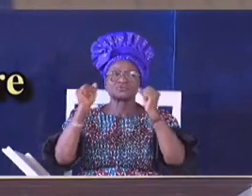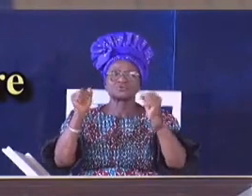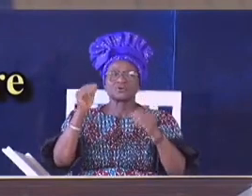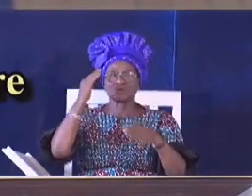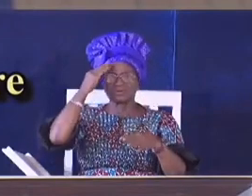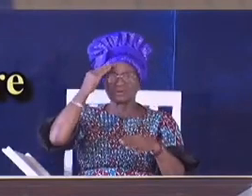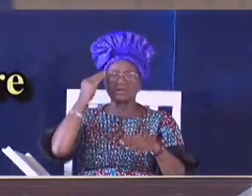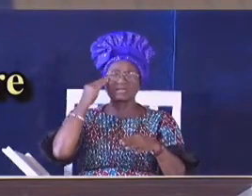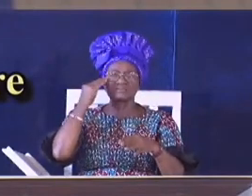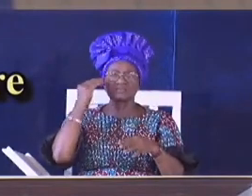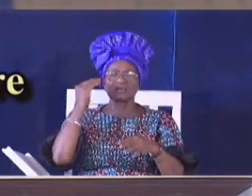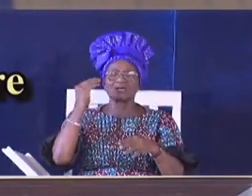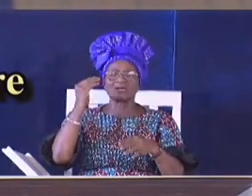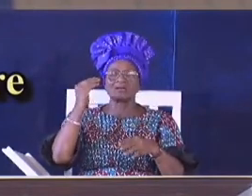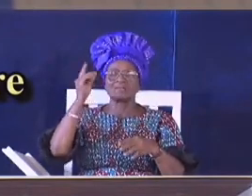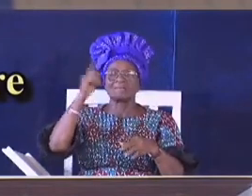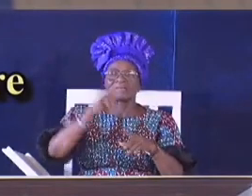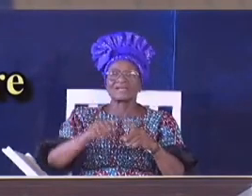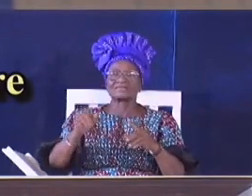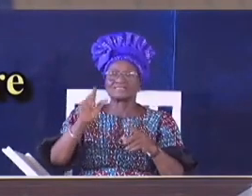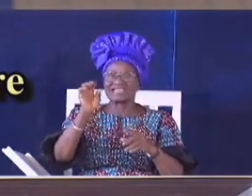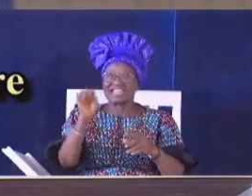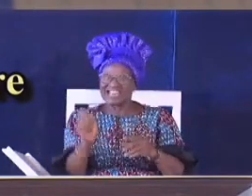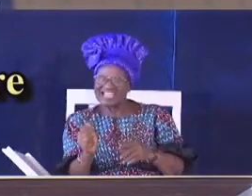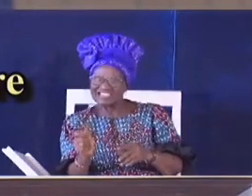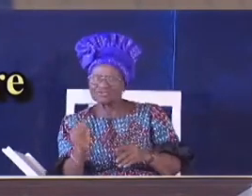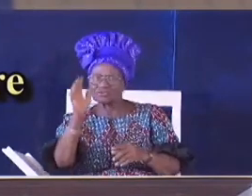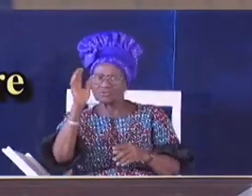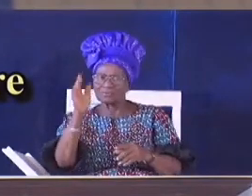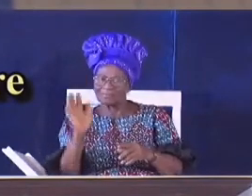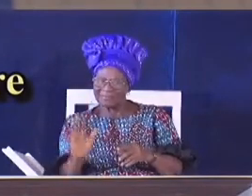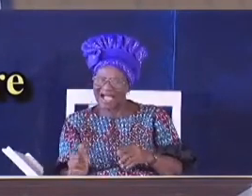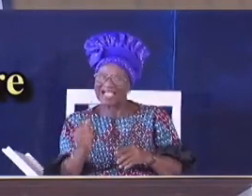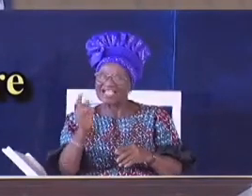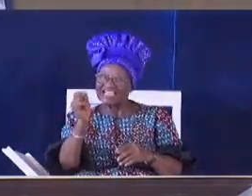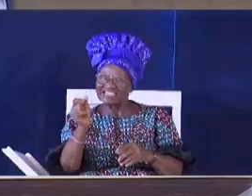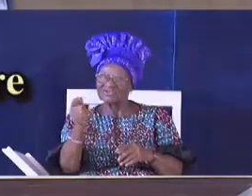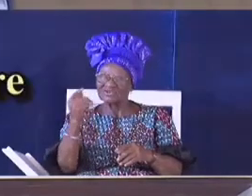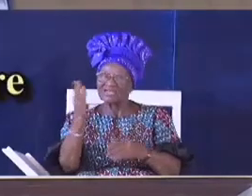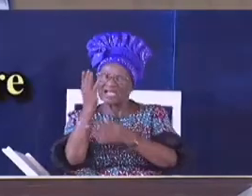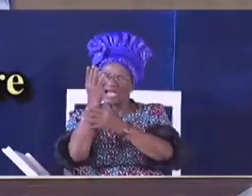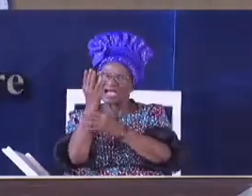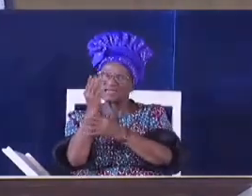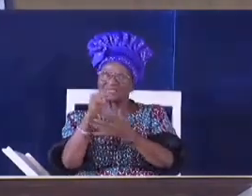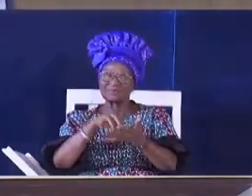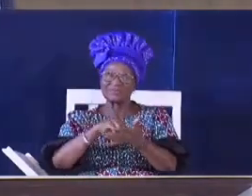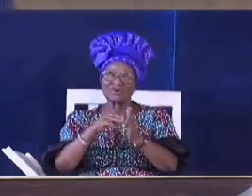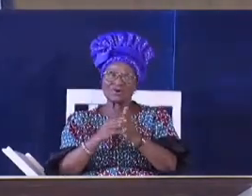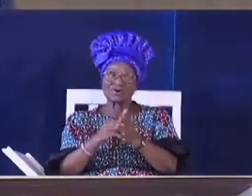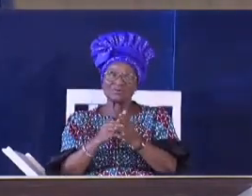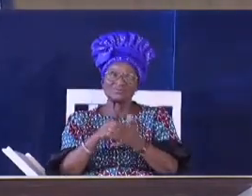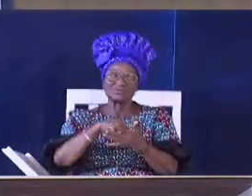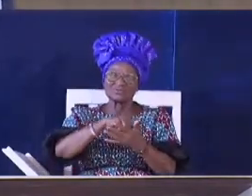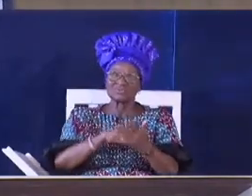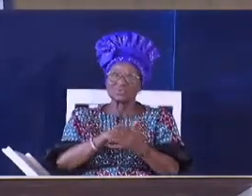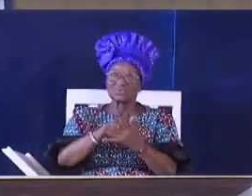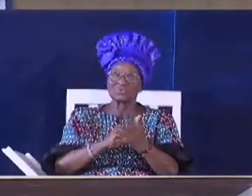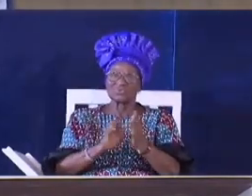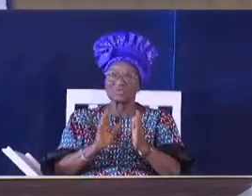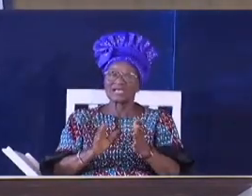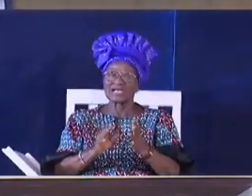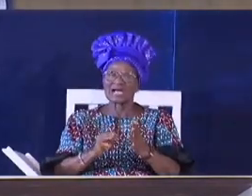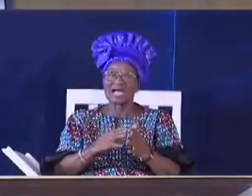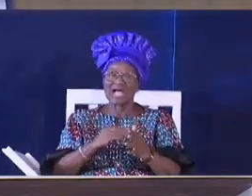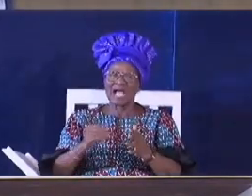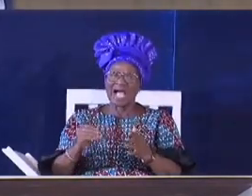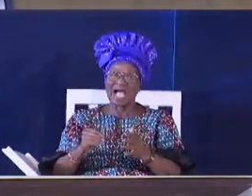Then little by little, the hand became weaker and weaker